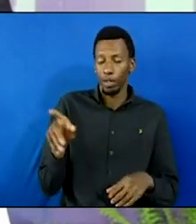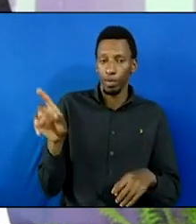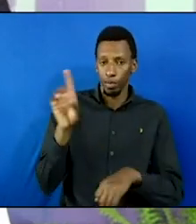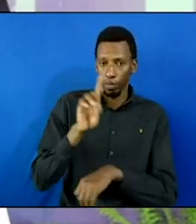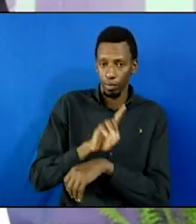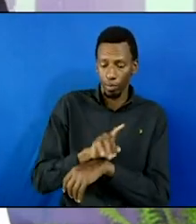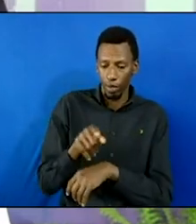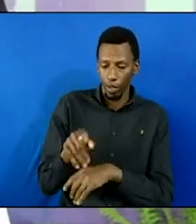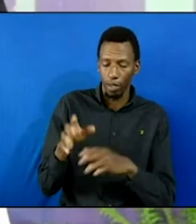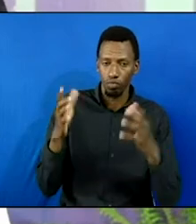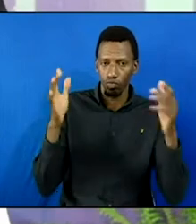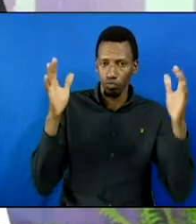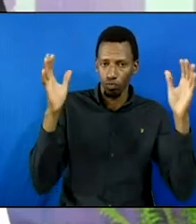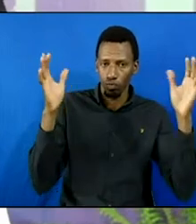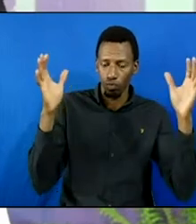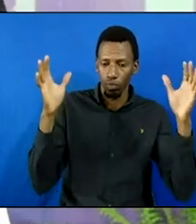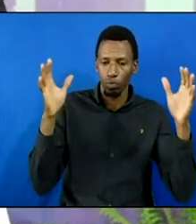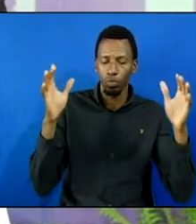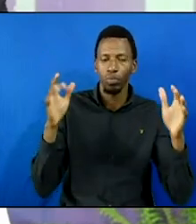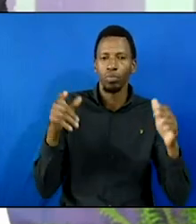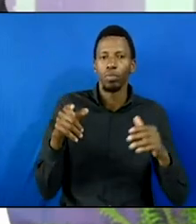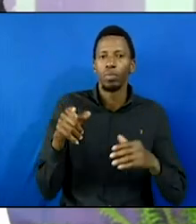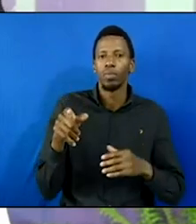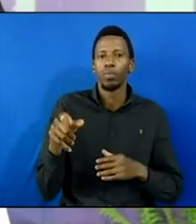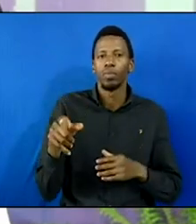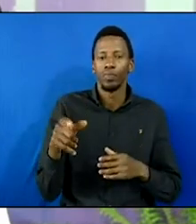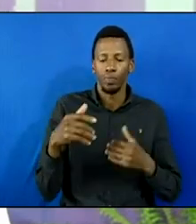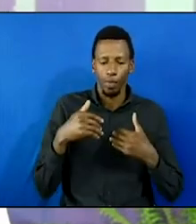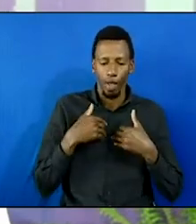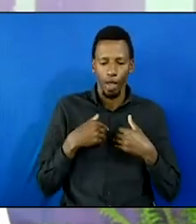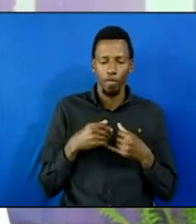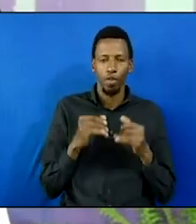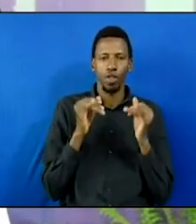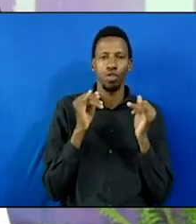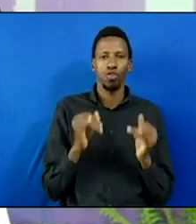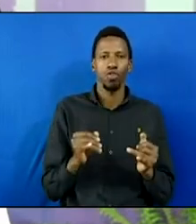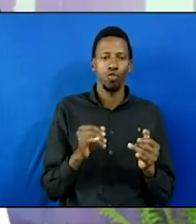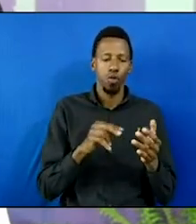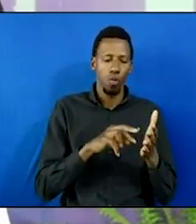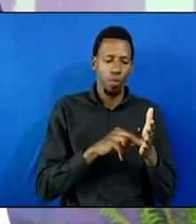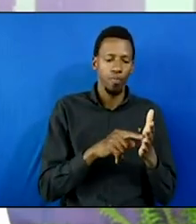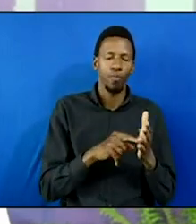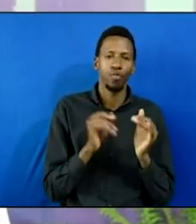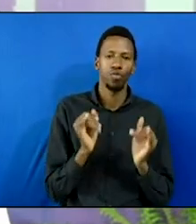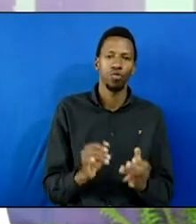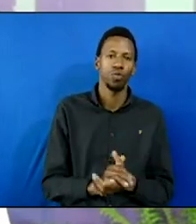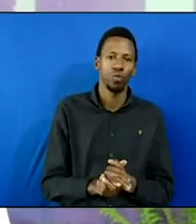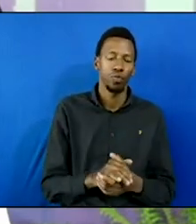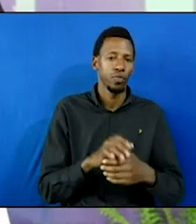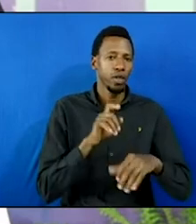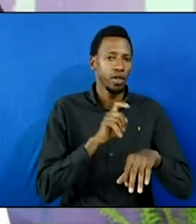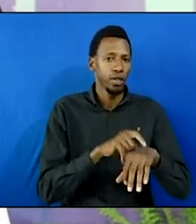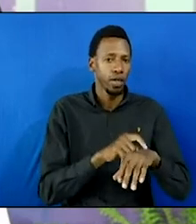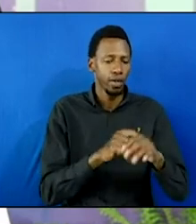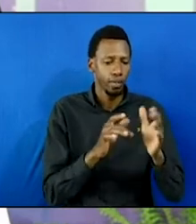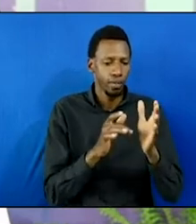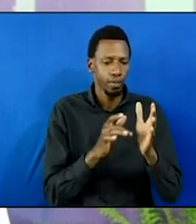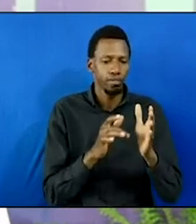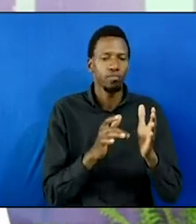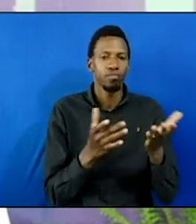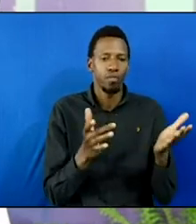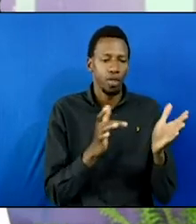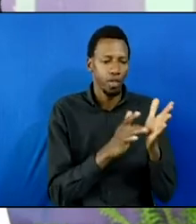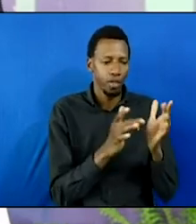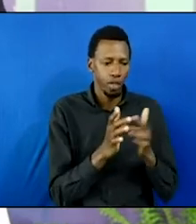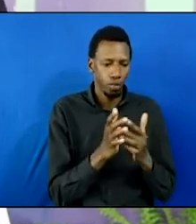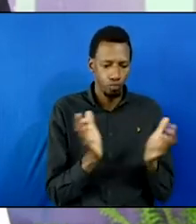day, this celebration will acquire a new meaning. And so as Jesus gathered